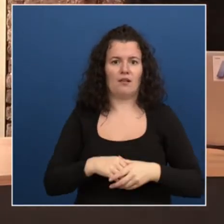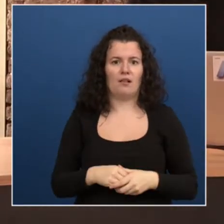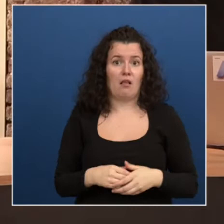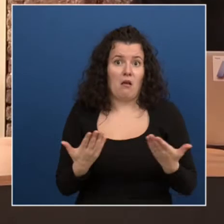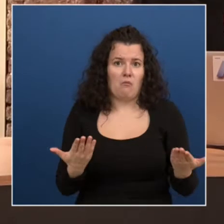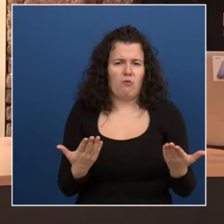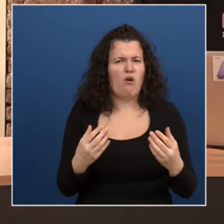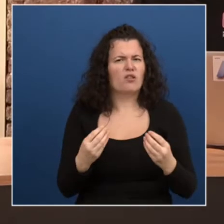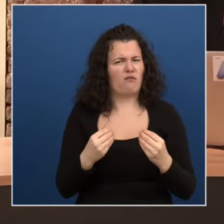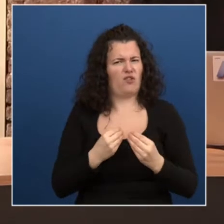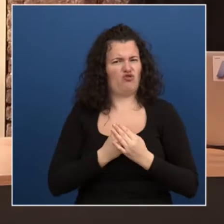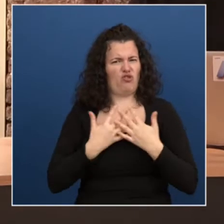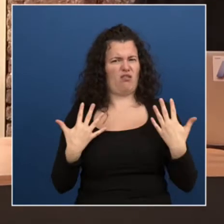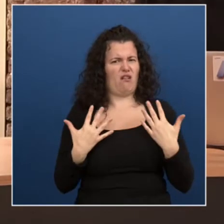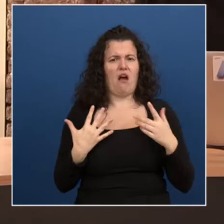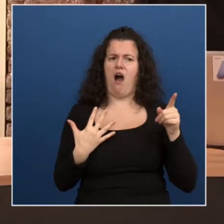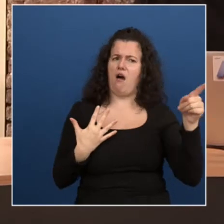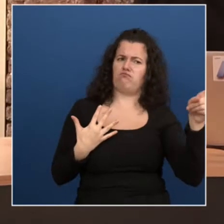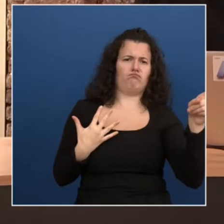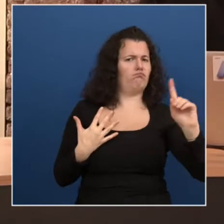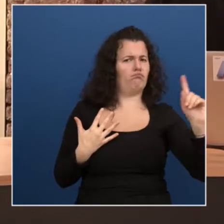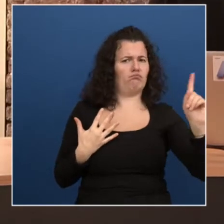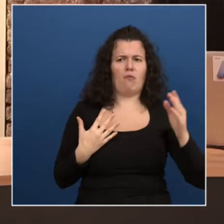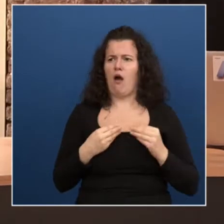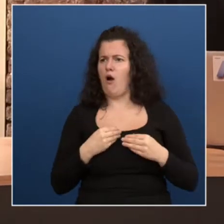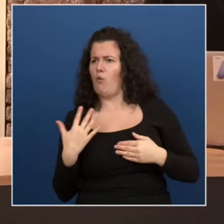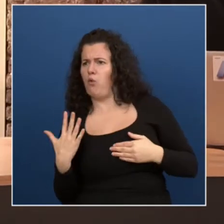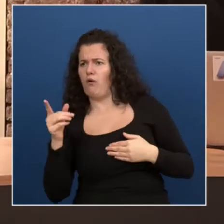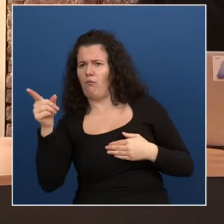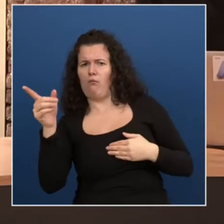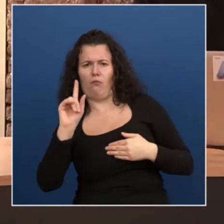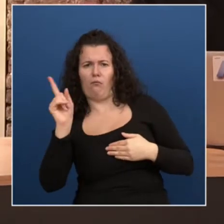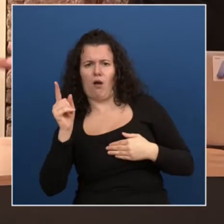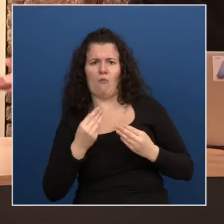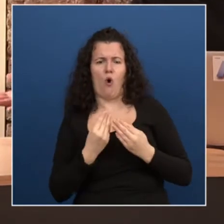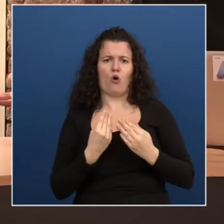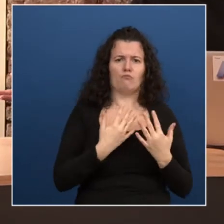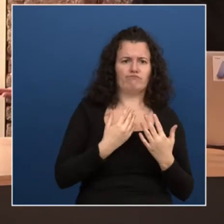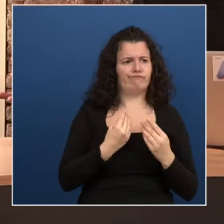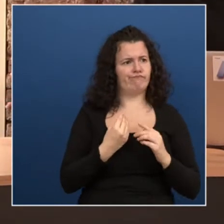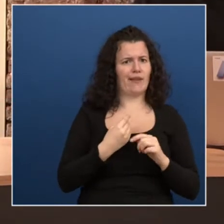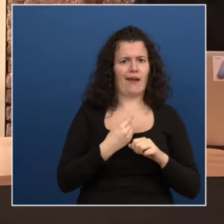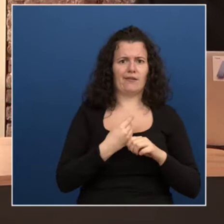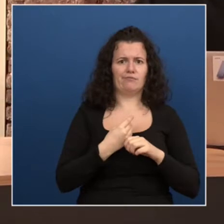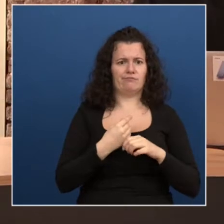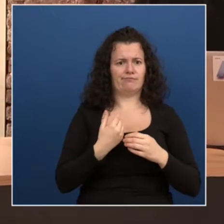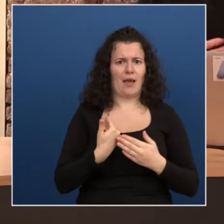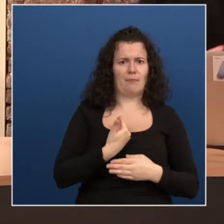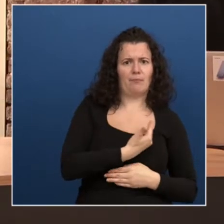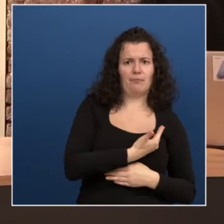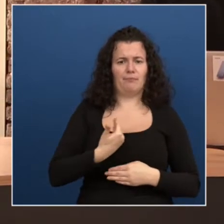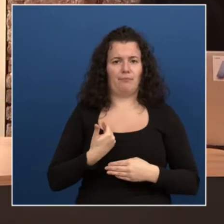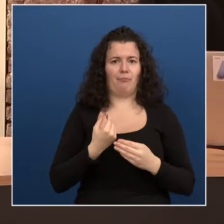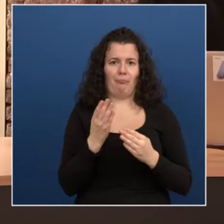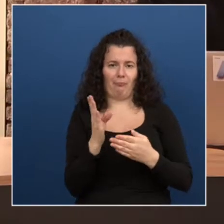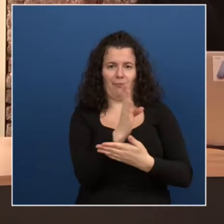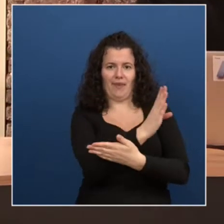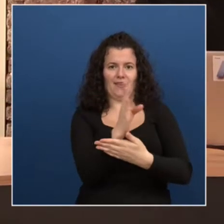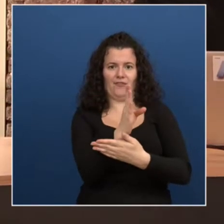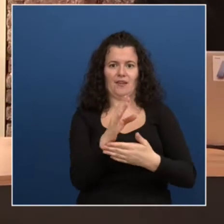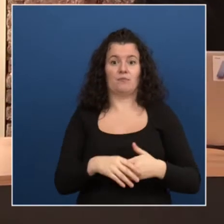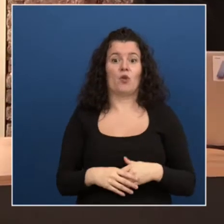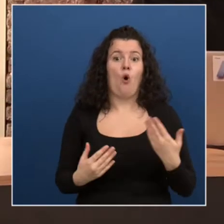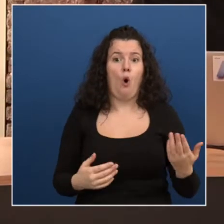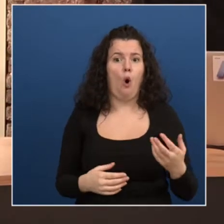But that's not the world where like the most people live. You are left-handed or right-handed. You have a paid job or